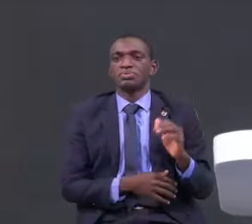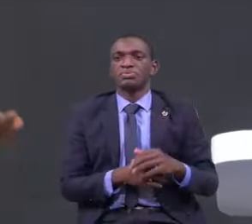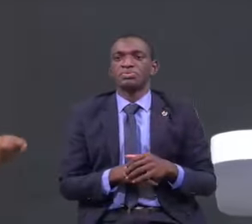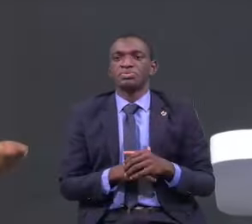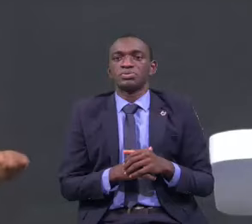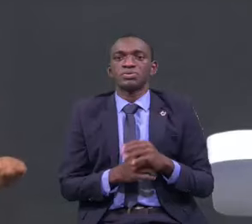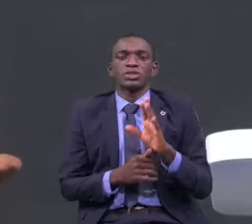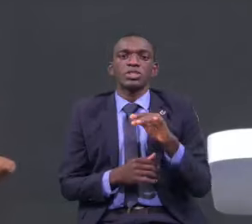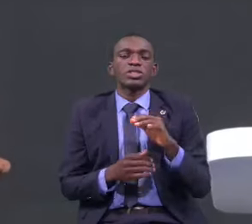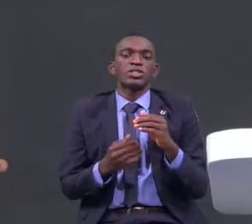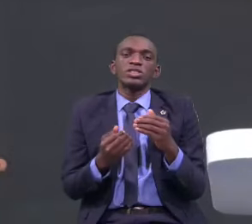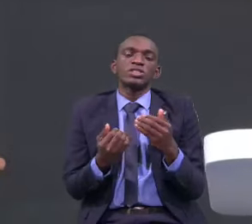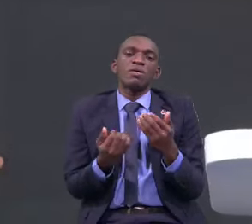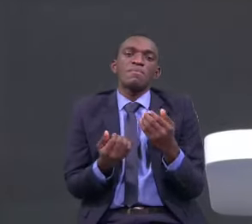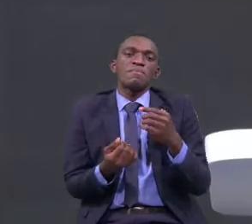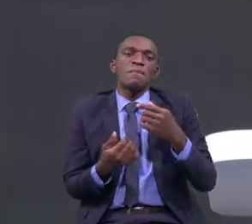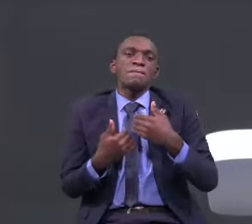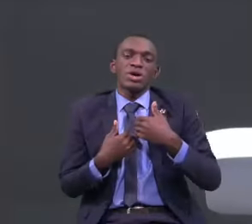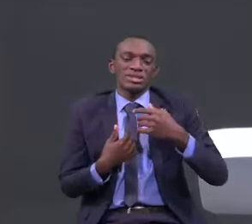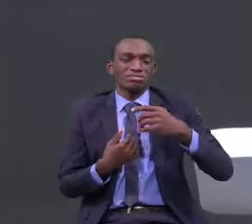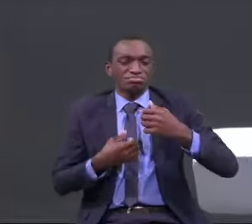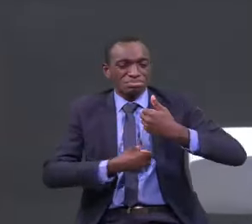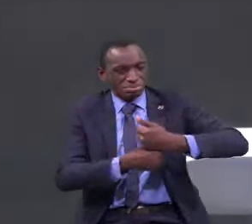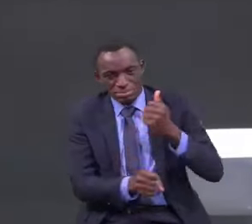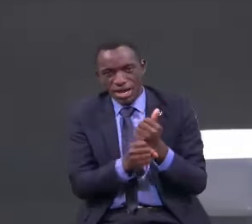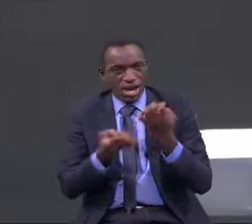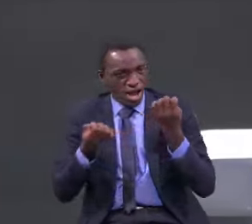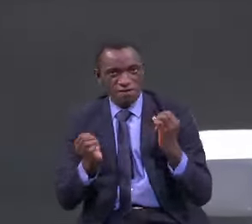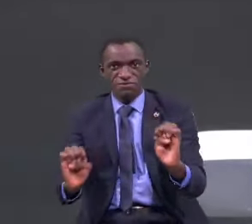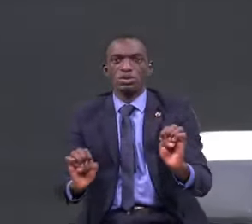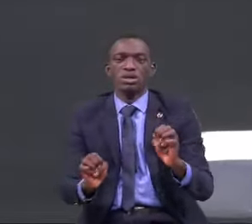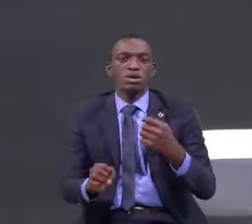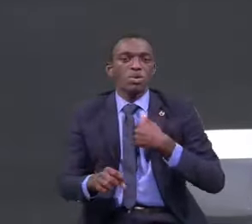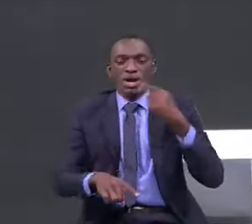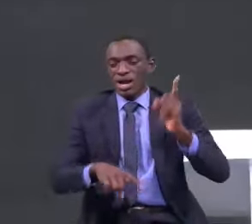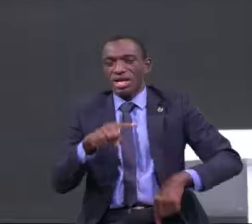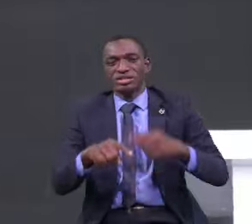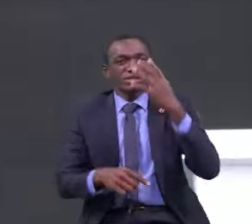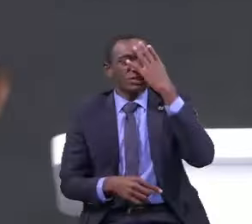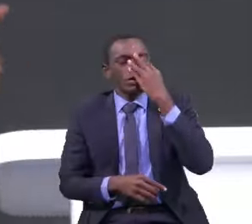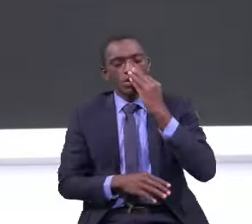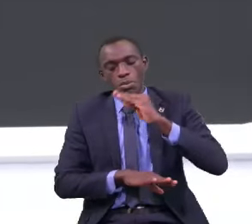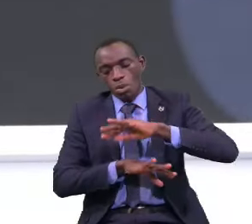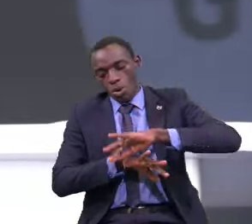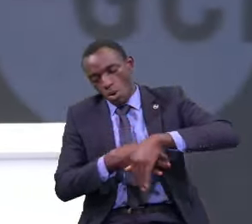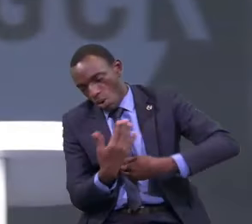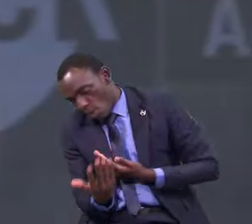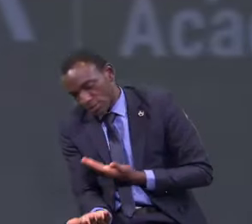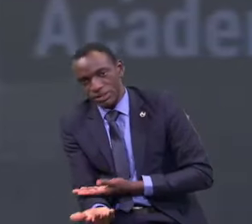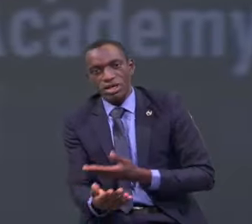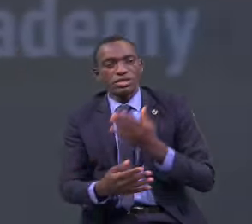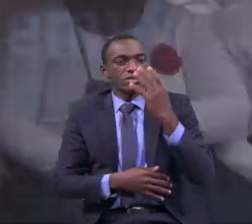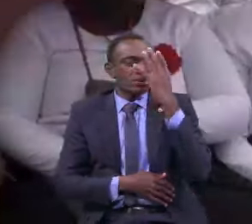That takes effort. We cannot be sleeping all night, sleeping all day, and